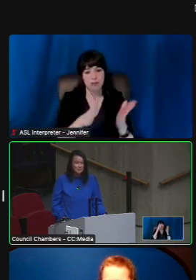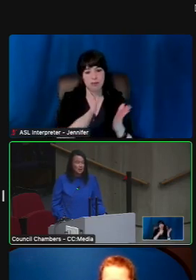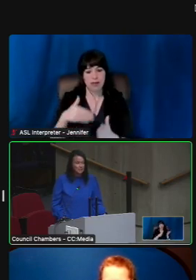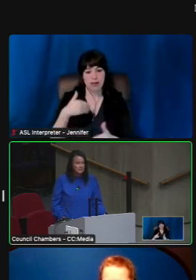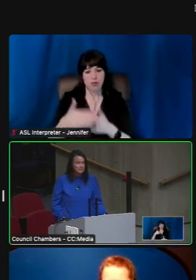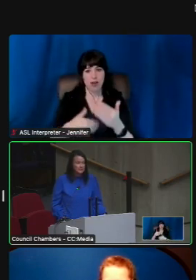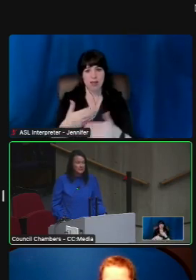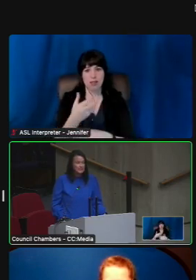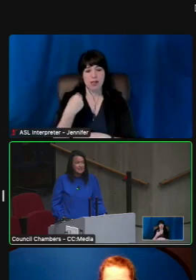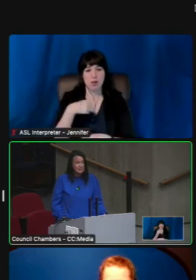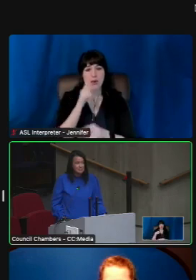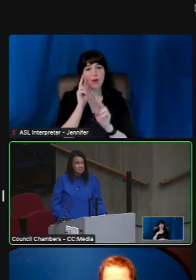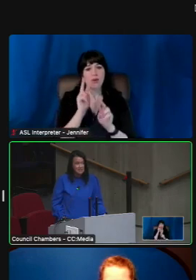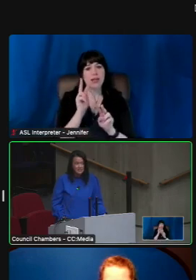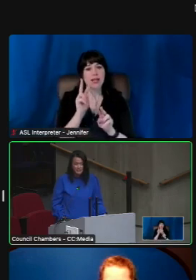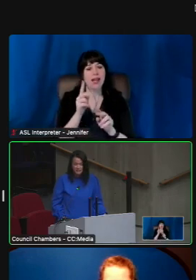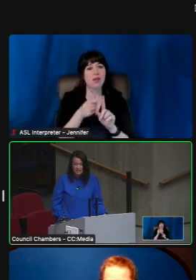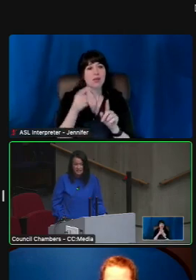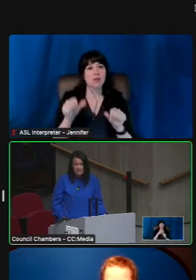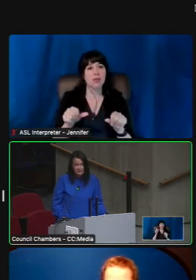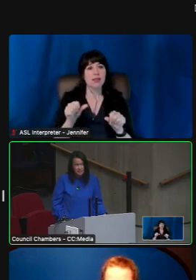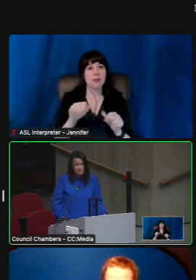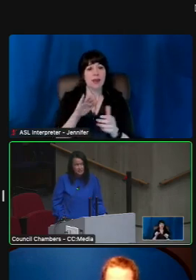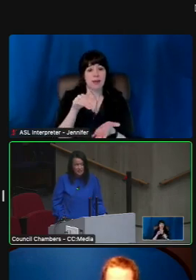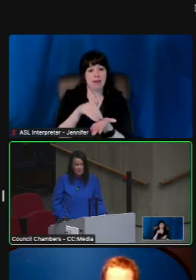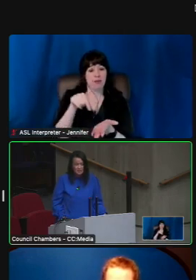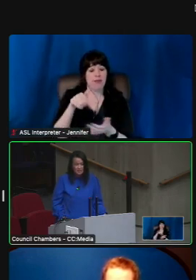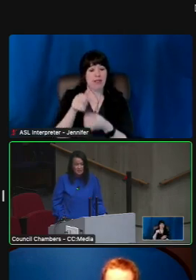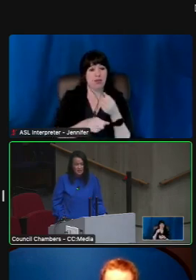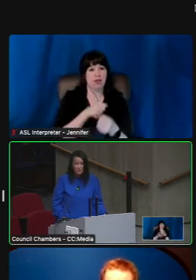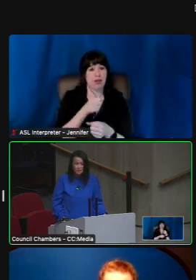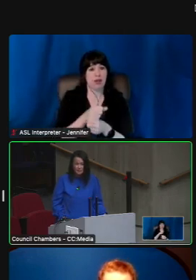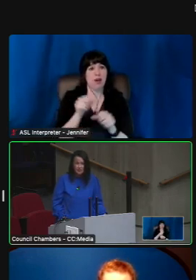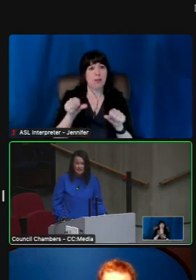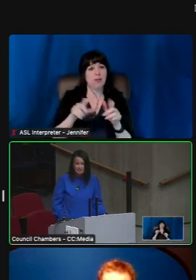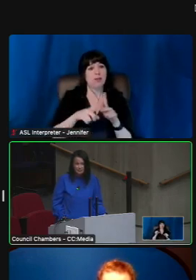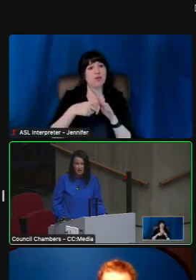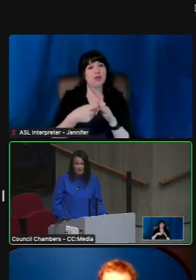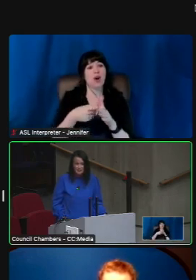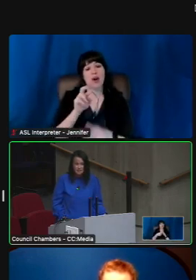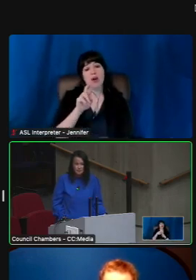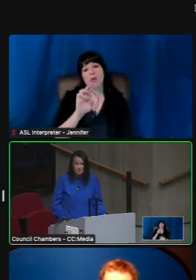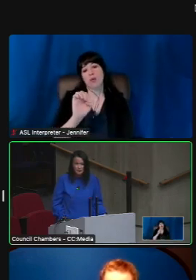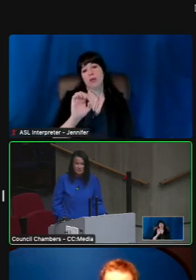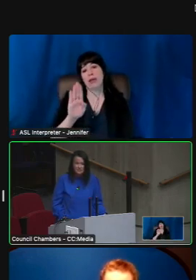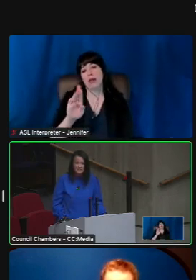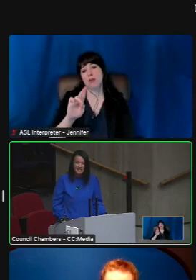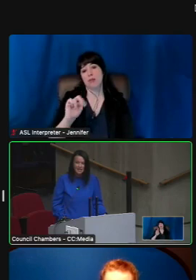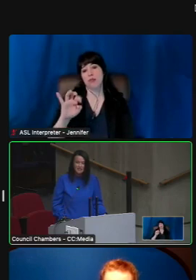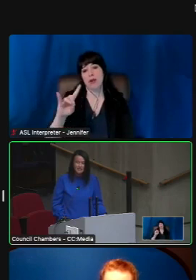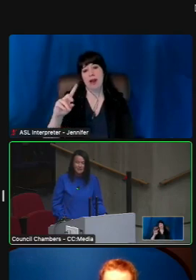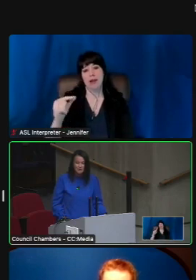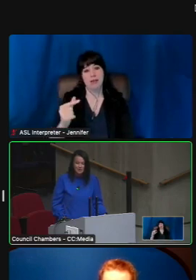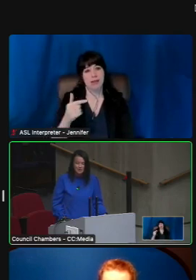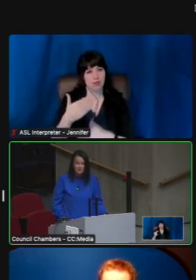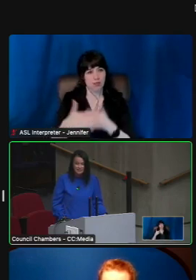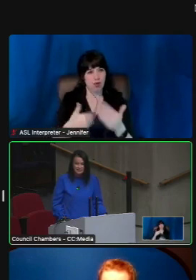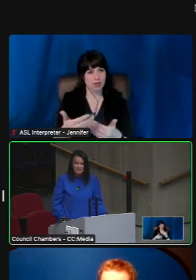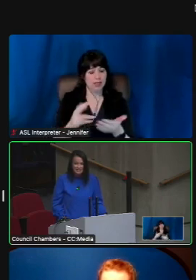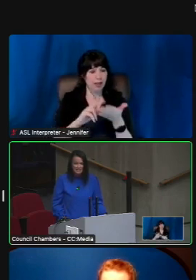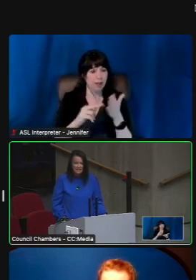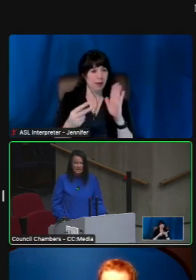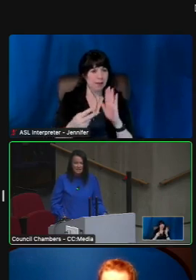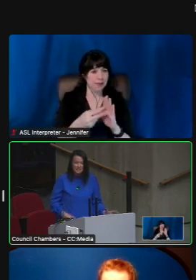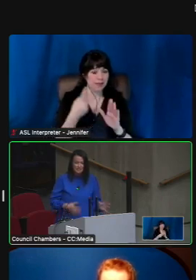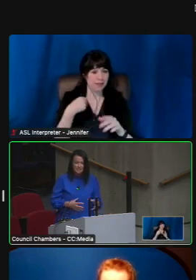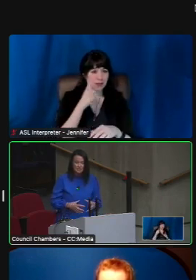to possibly middle of this year being able to start the rebranding process, which means that we are looking to